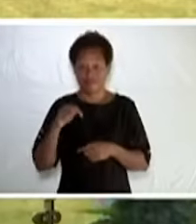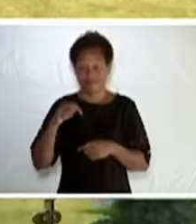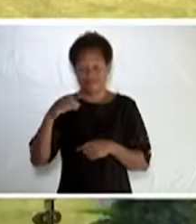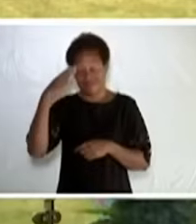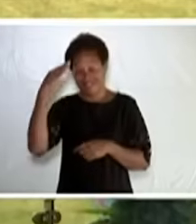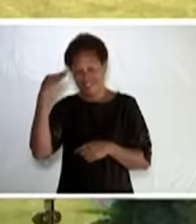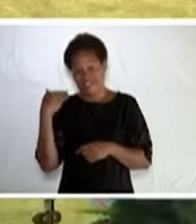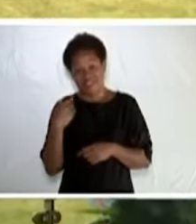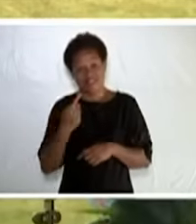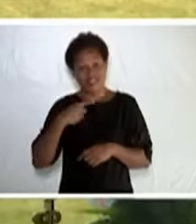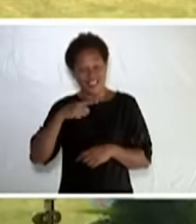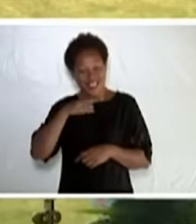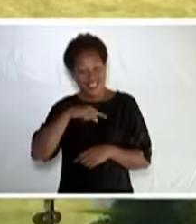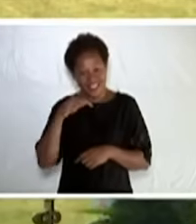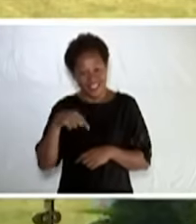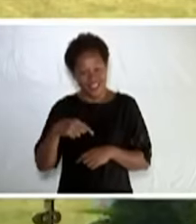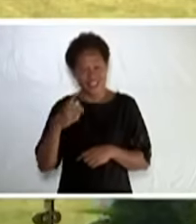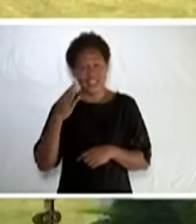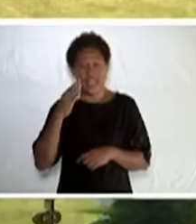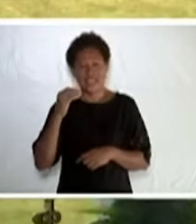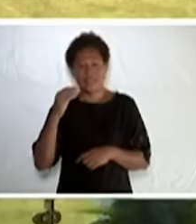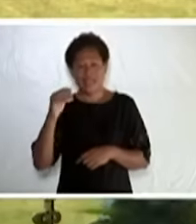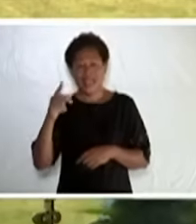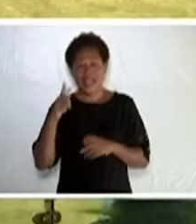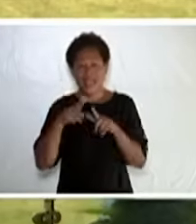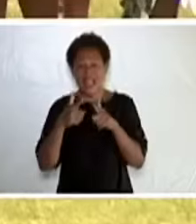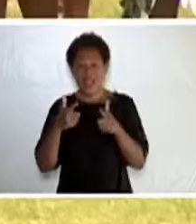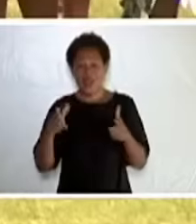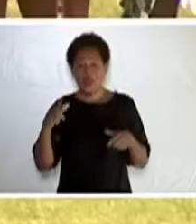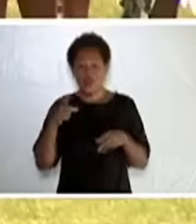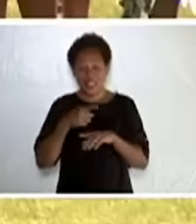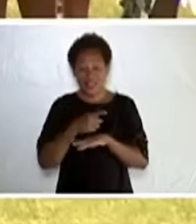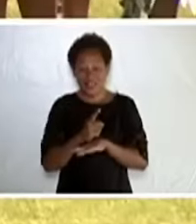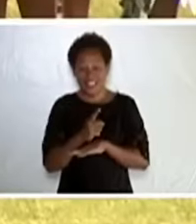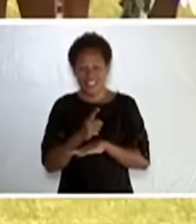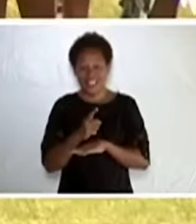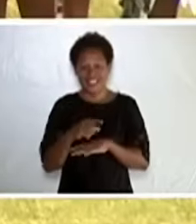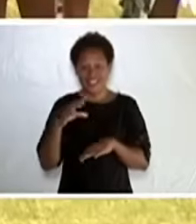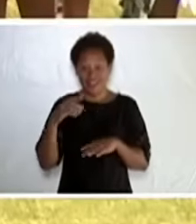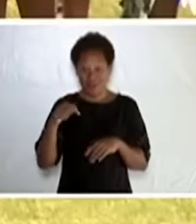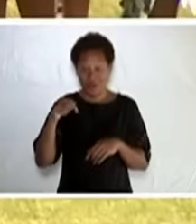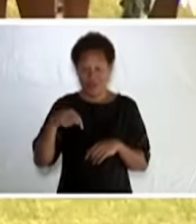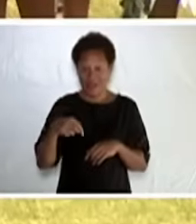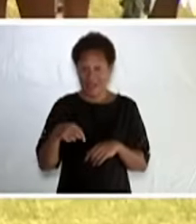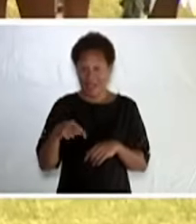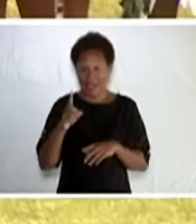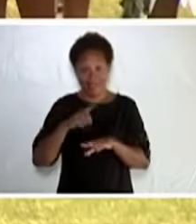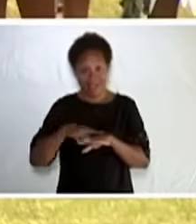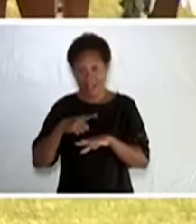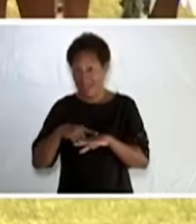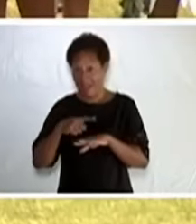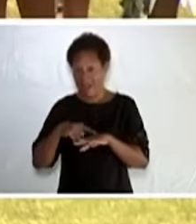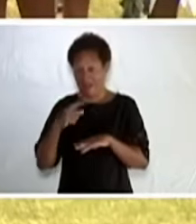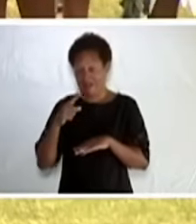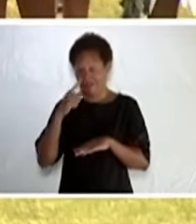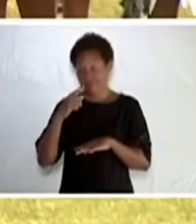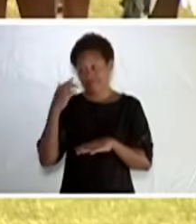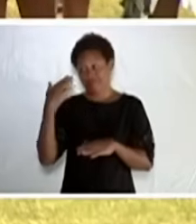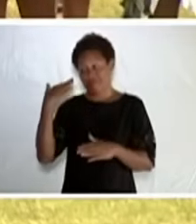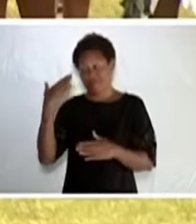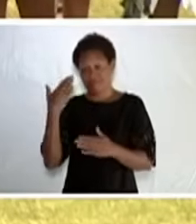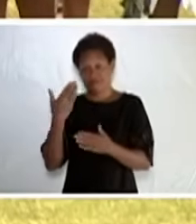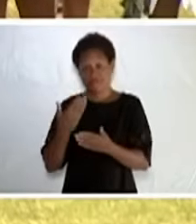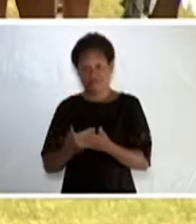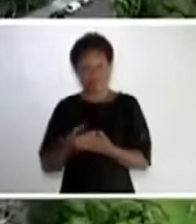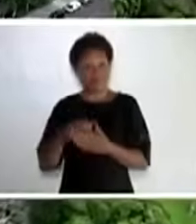e bona no mitale tunga na mavawa ni nonda vosa sa na Fiji Language Week kando talanga na ngono bibiongo menda revele sukina na